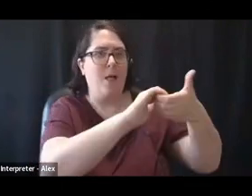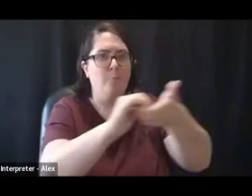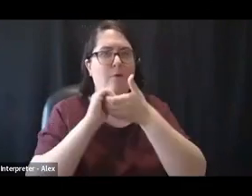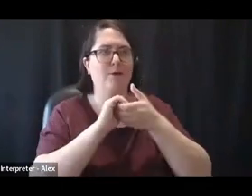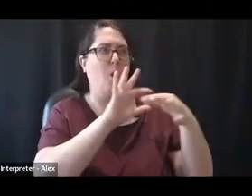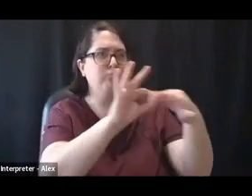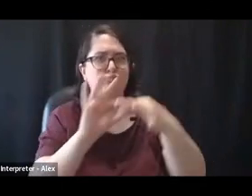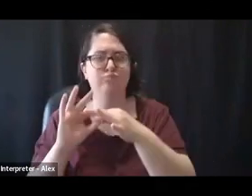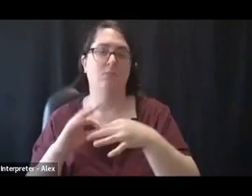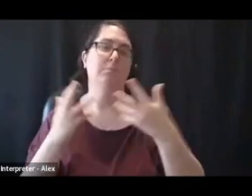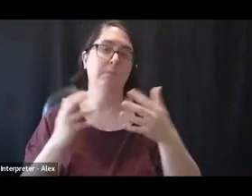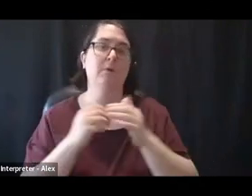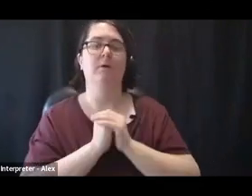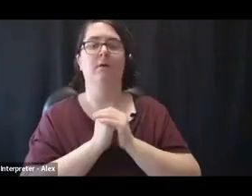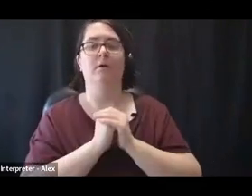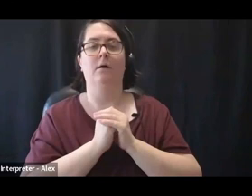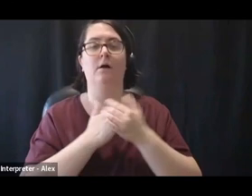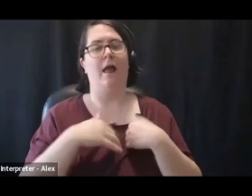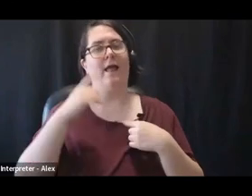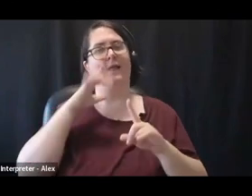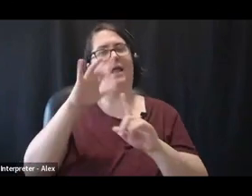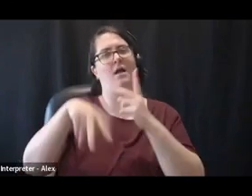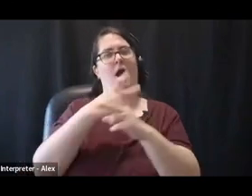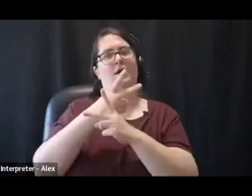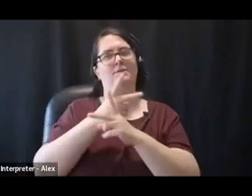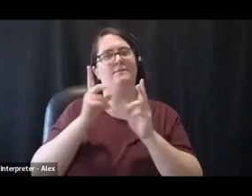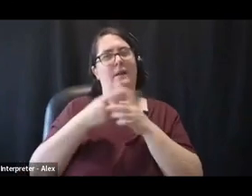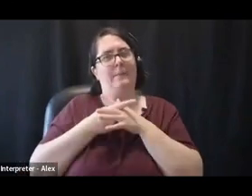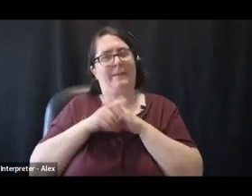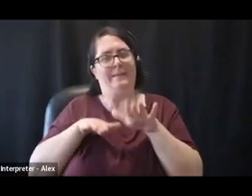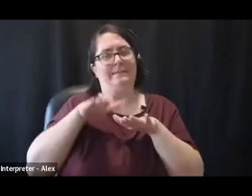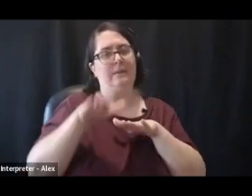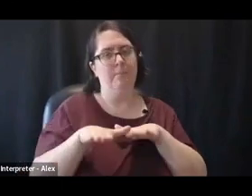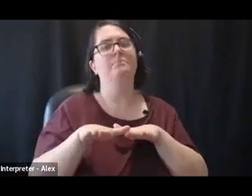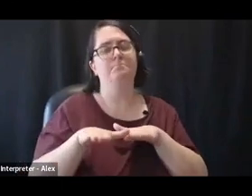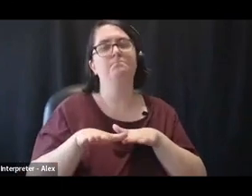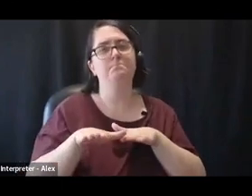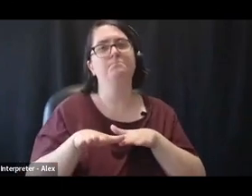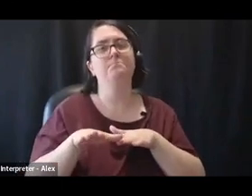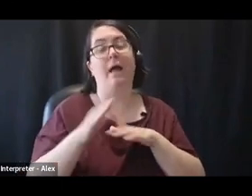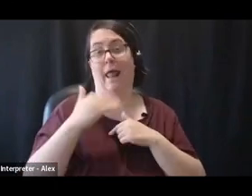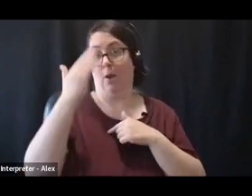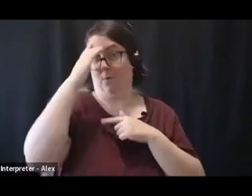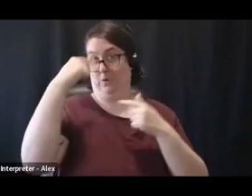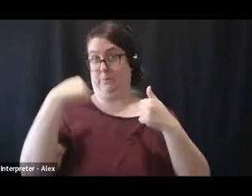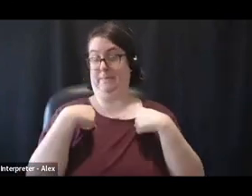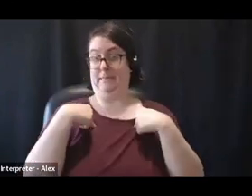connection as well. I think it's that sort of beginning step that I know for